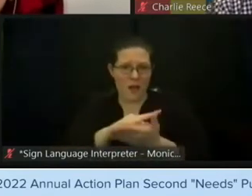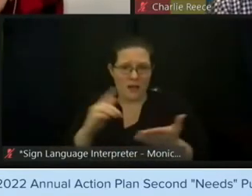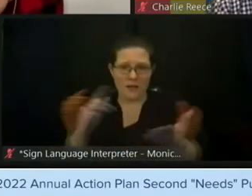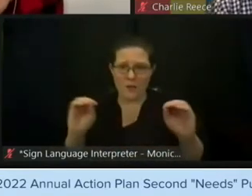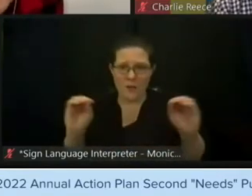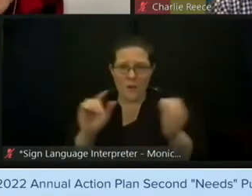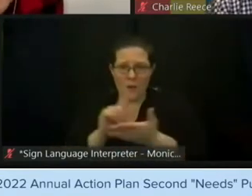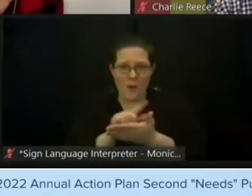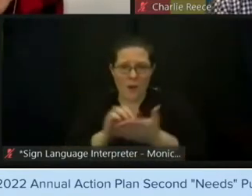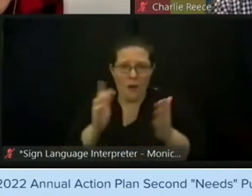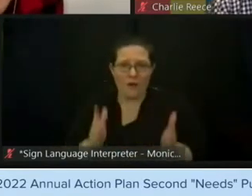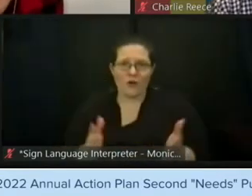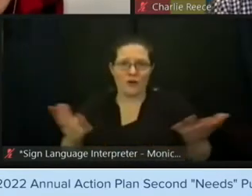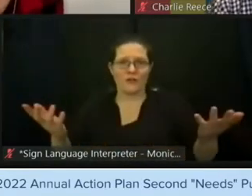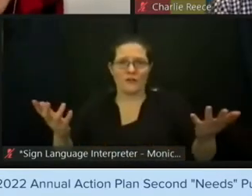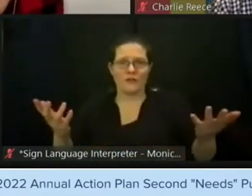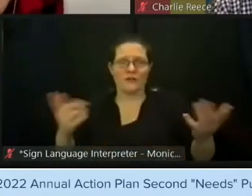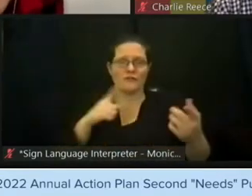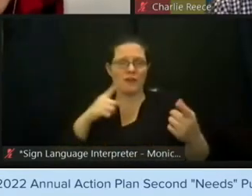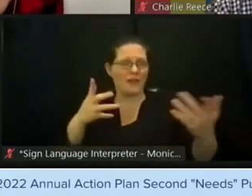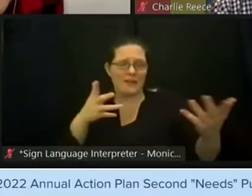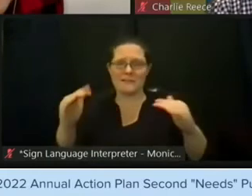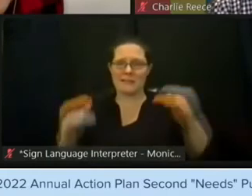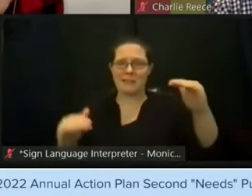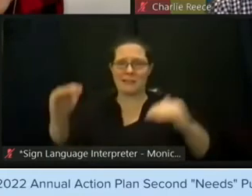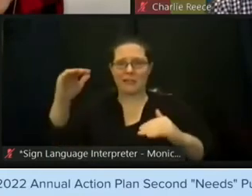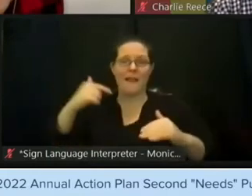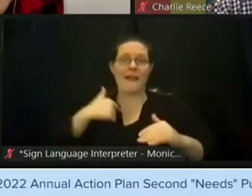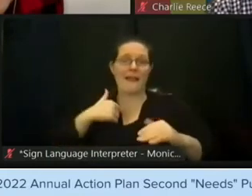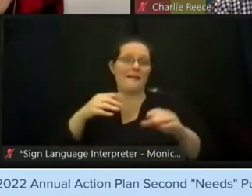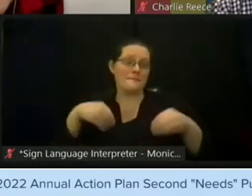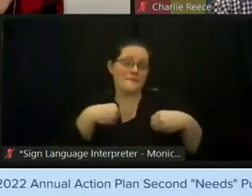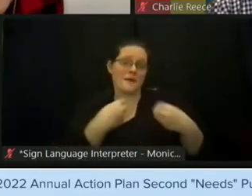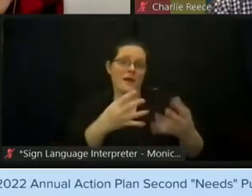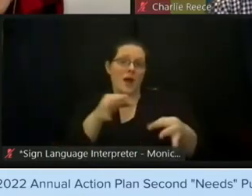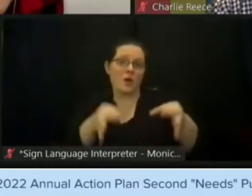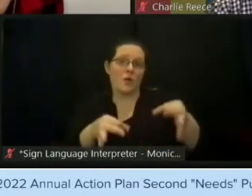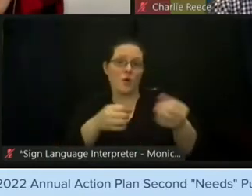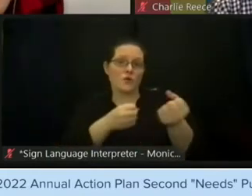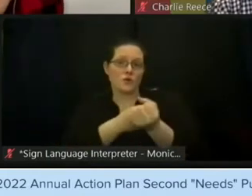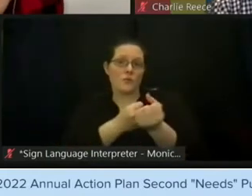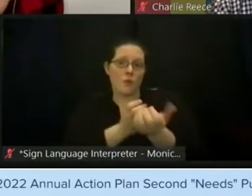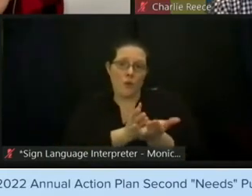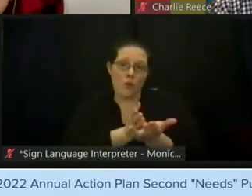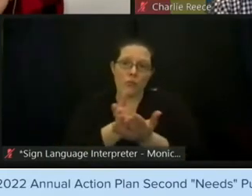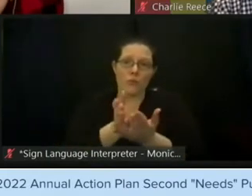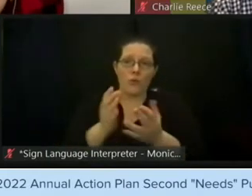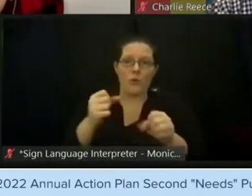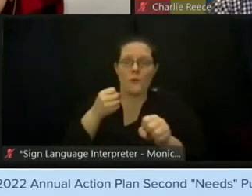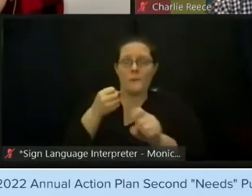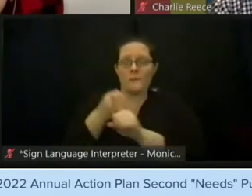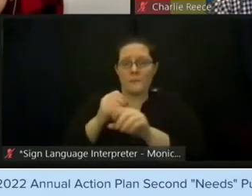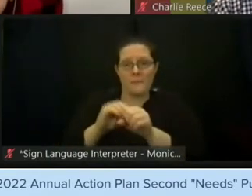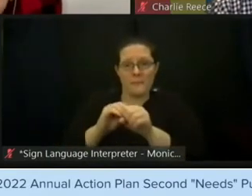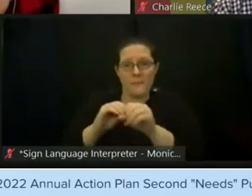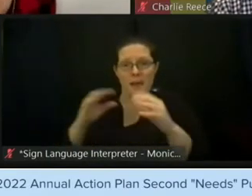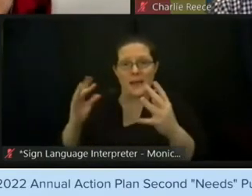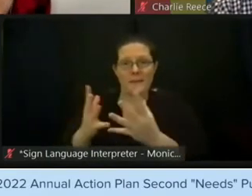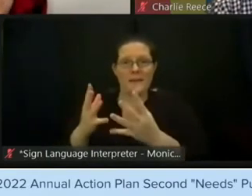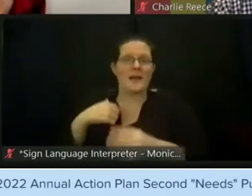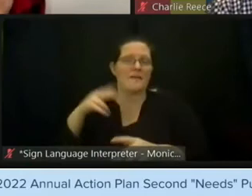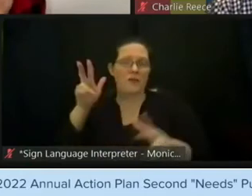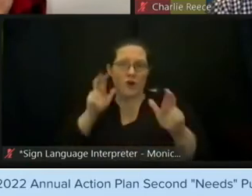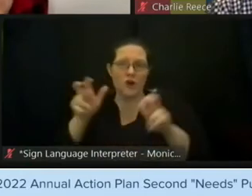in a COVID-riddled court. I've been doing court support throughout the pandemic and listening to some of the most